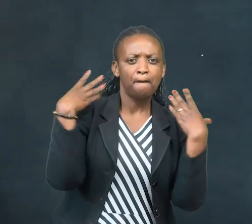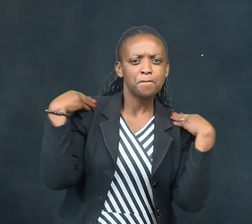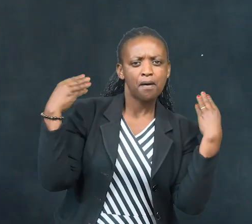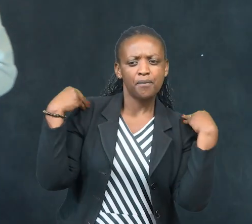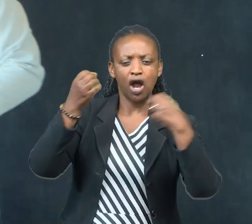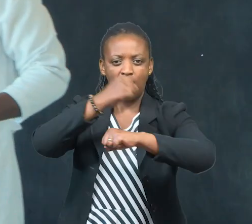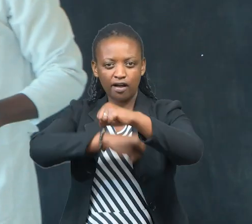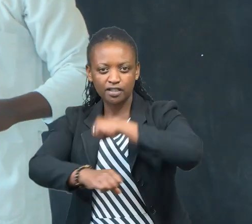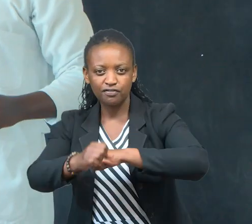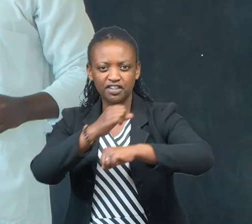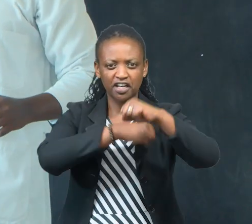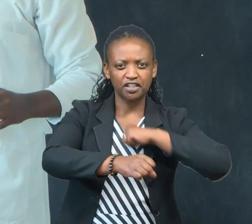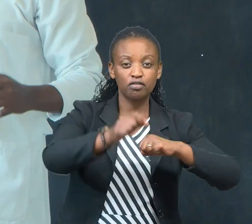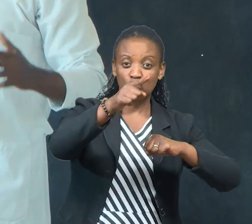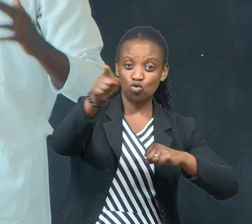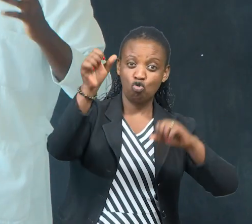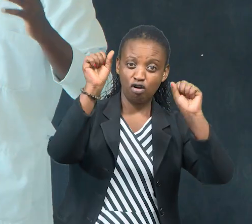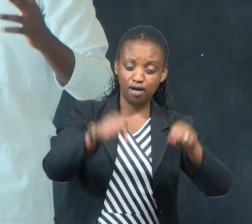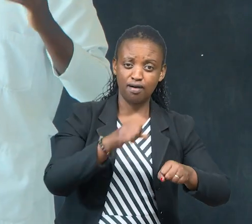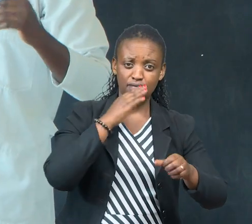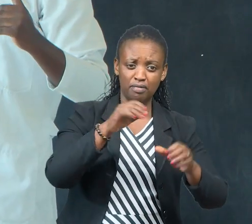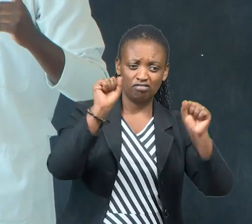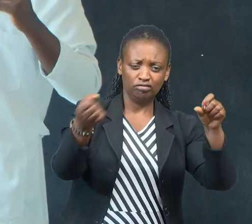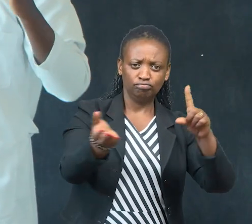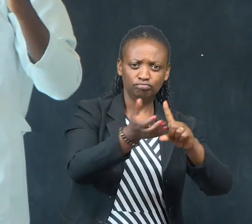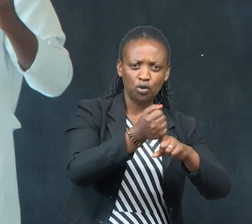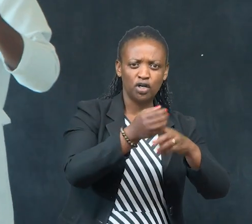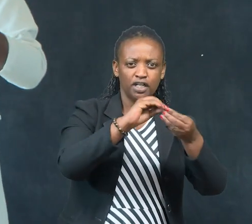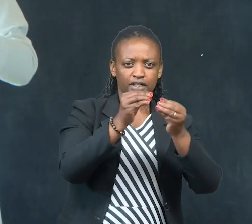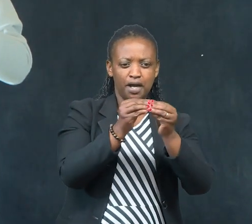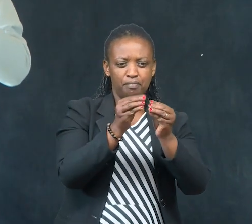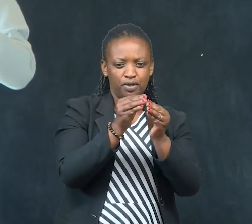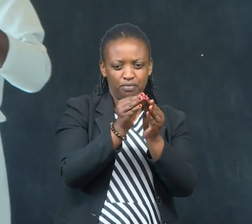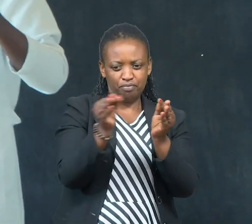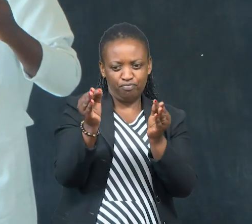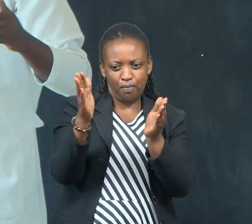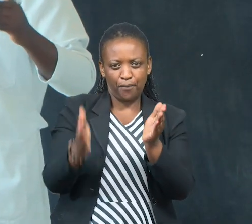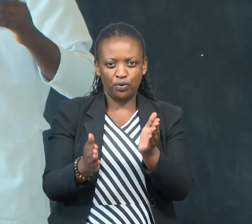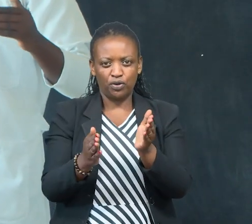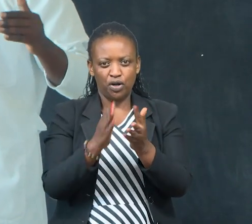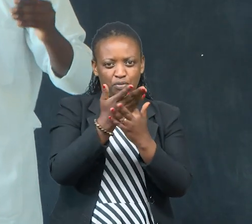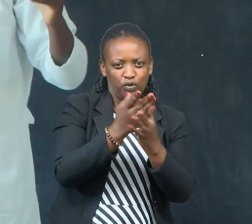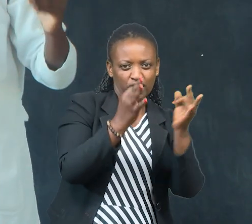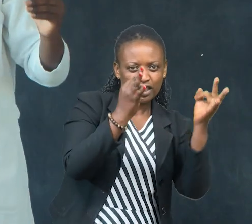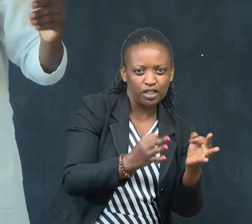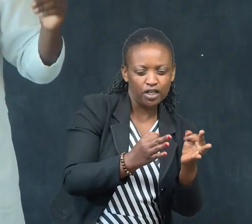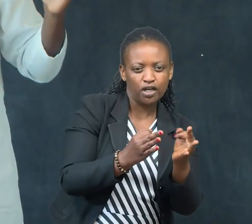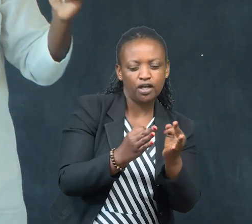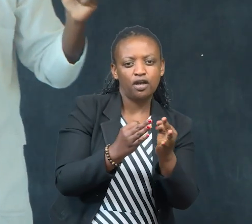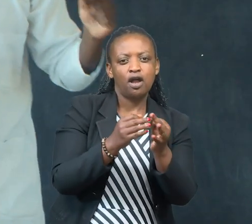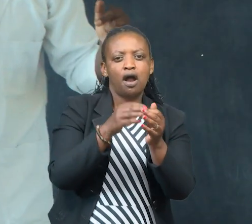through practical activities, you'll be able to find the number of intervals between